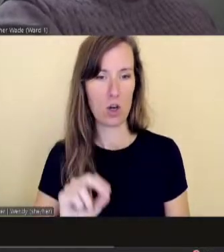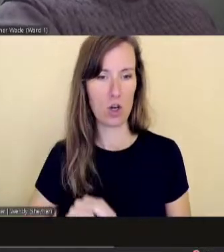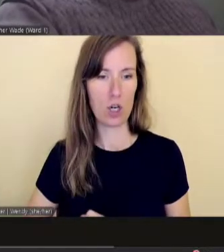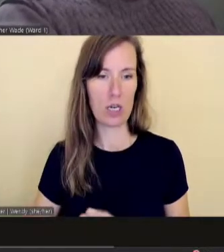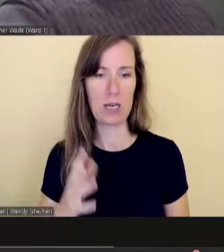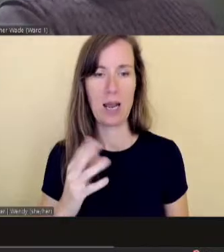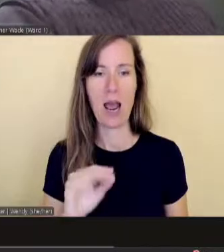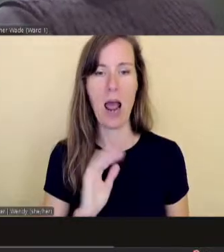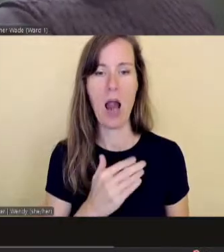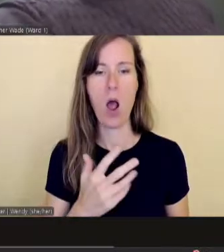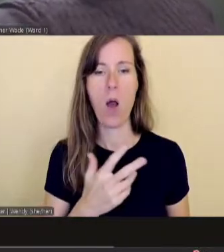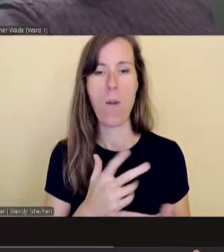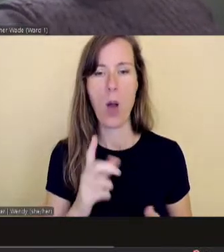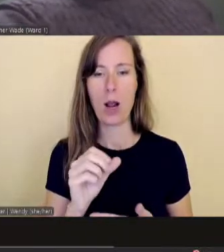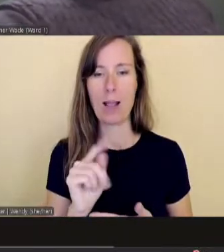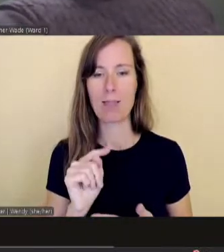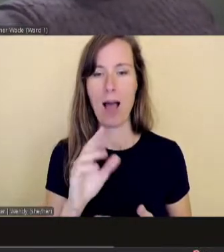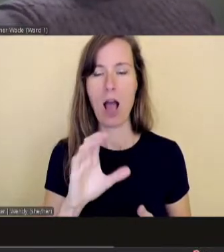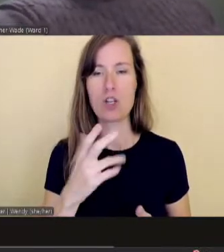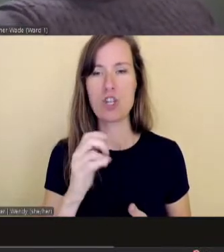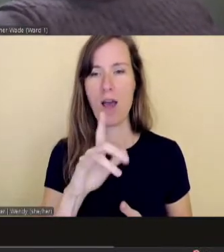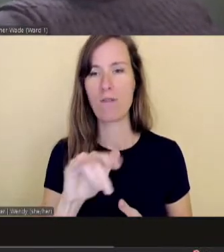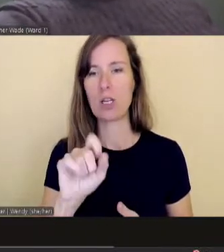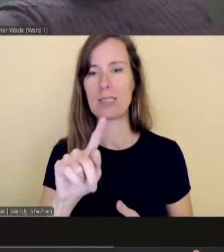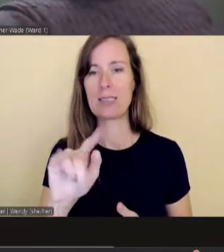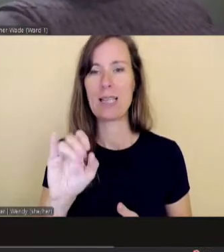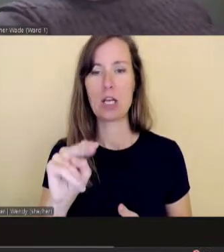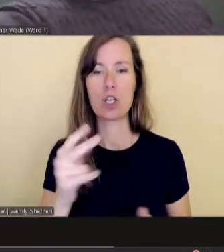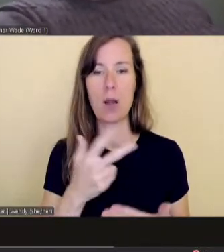are available, I would